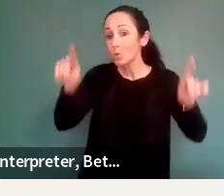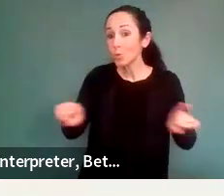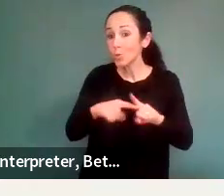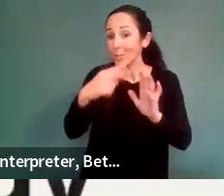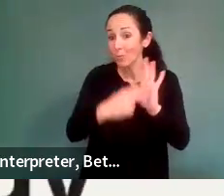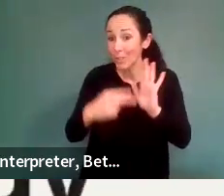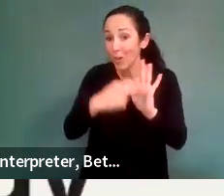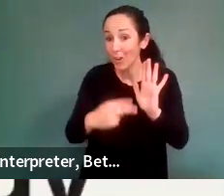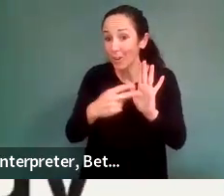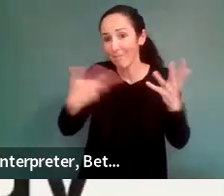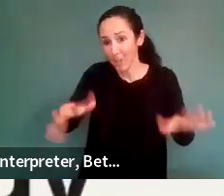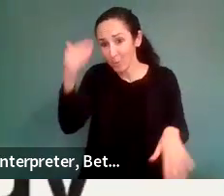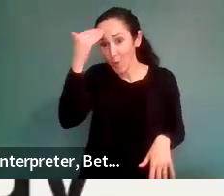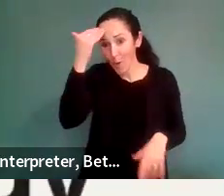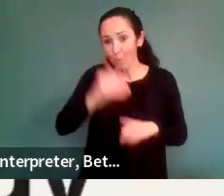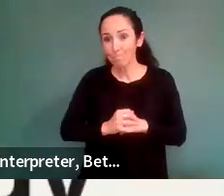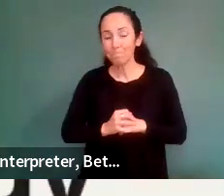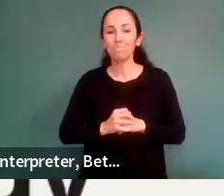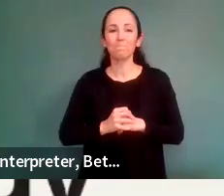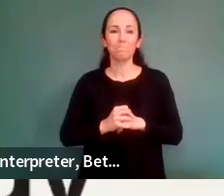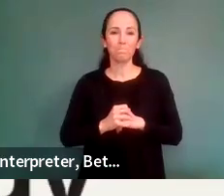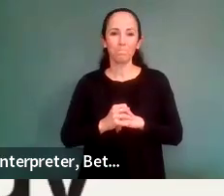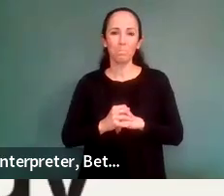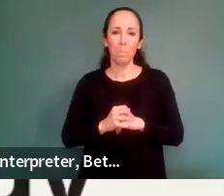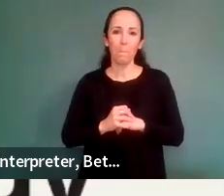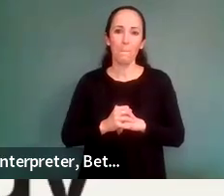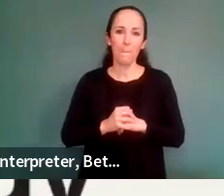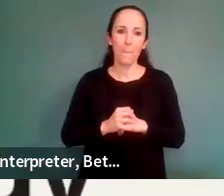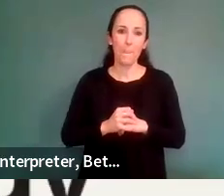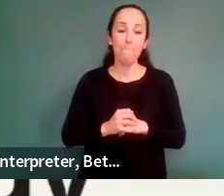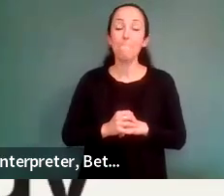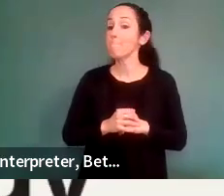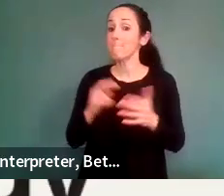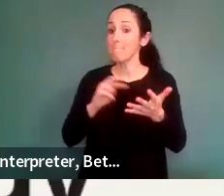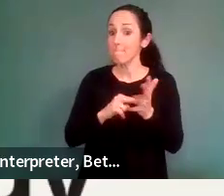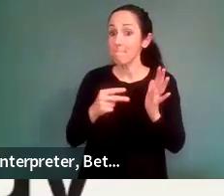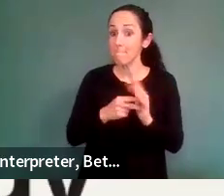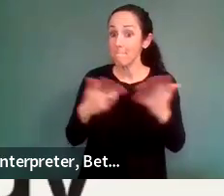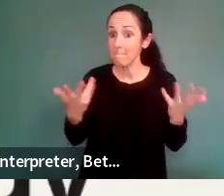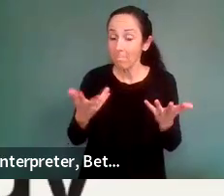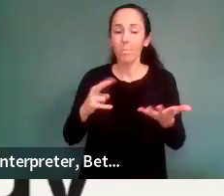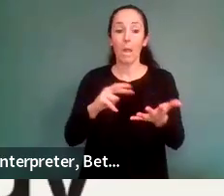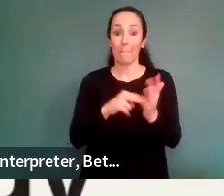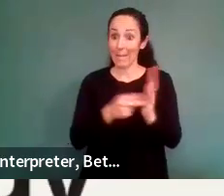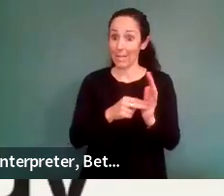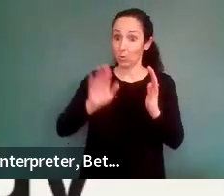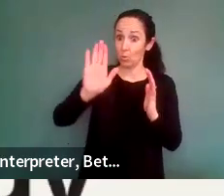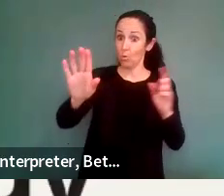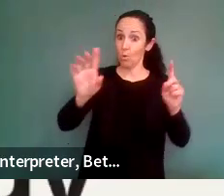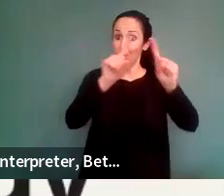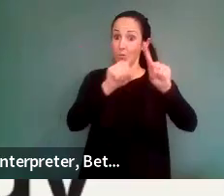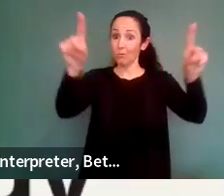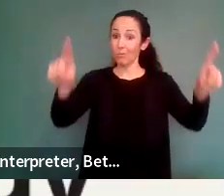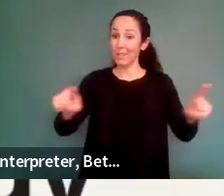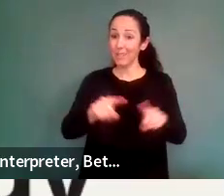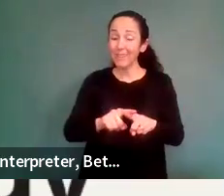readers, and that's exactly what it means. Whatever comes up on your screen, whether it